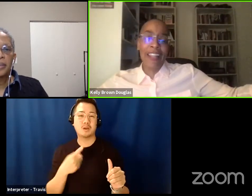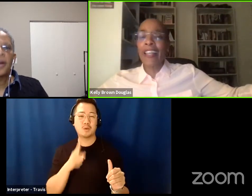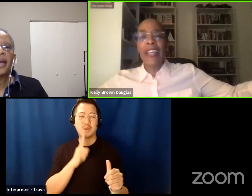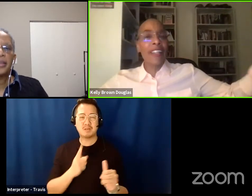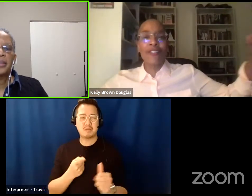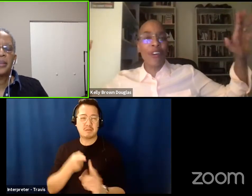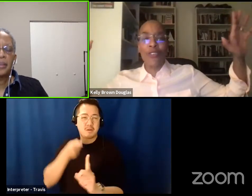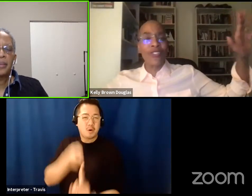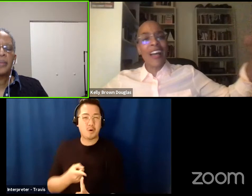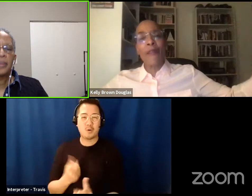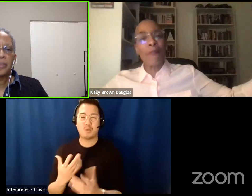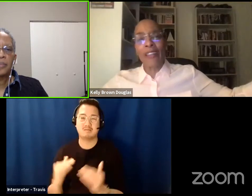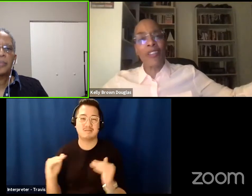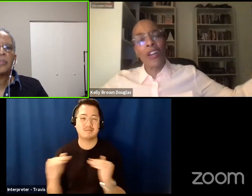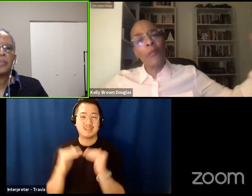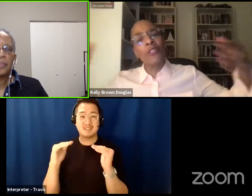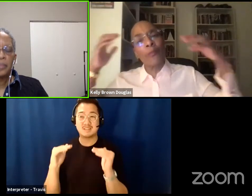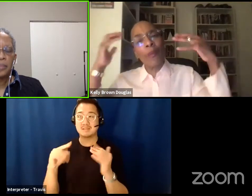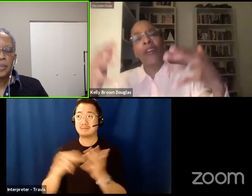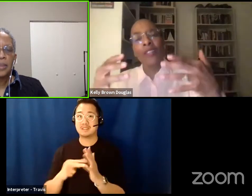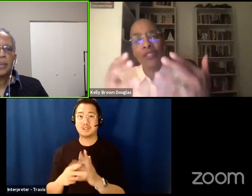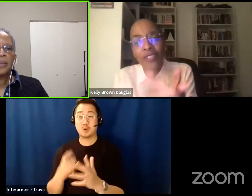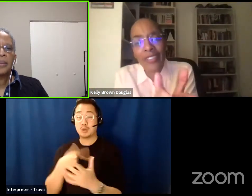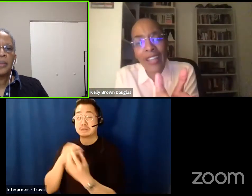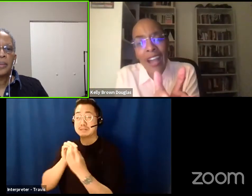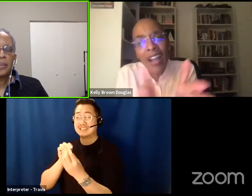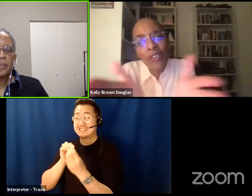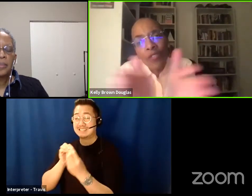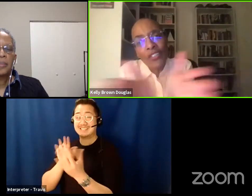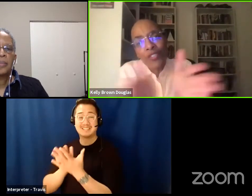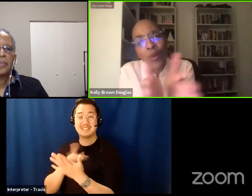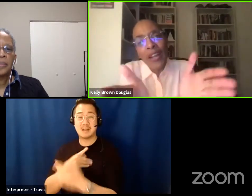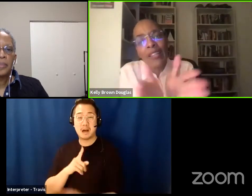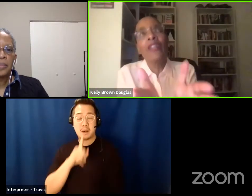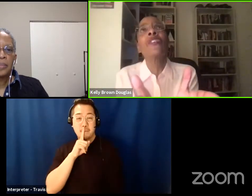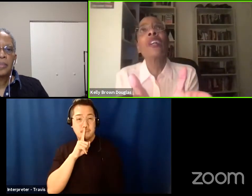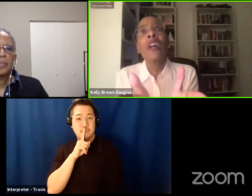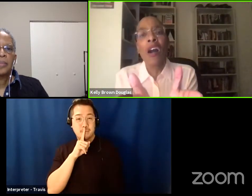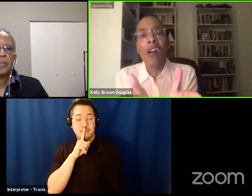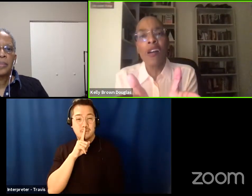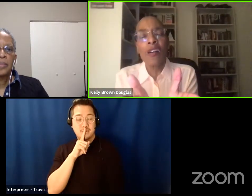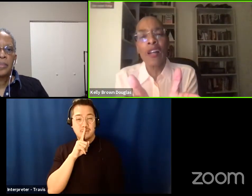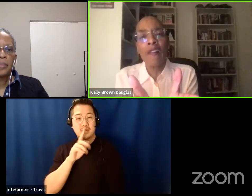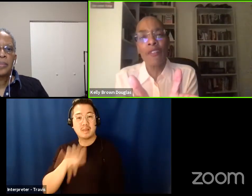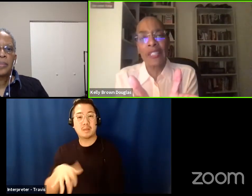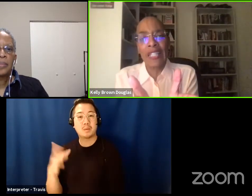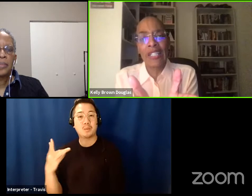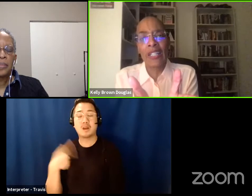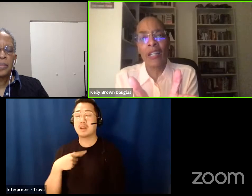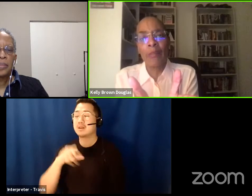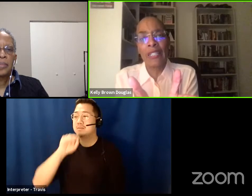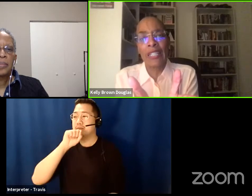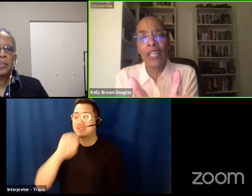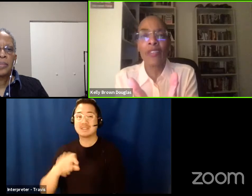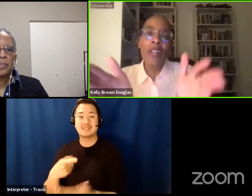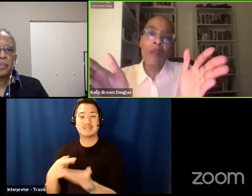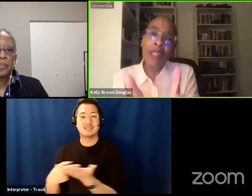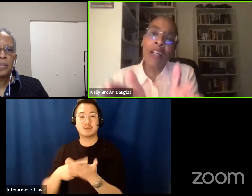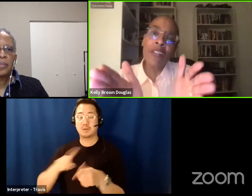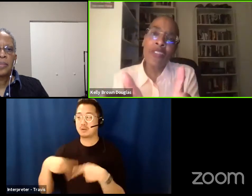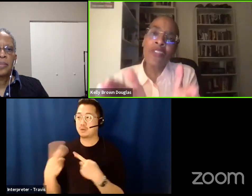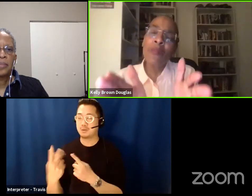justice, right? Right. So it's not about an argument, it's about this is why I love our conversation and coming